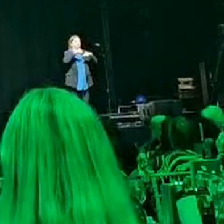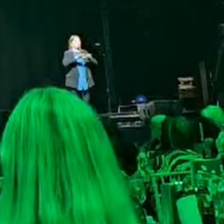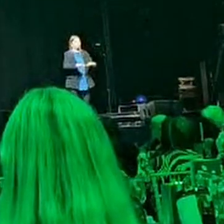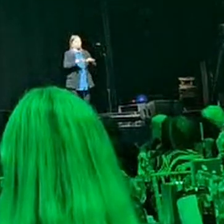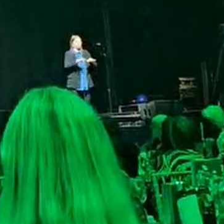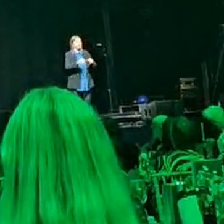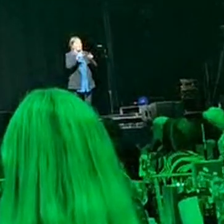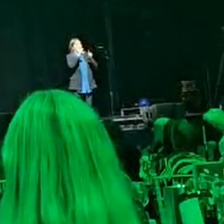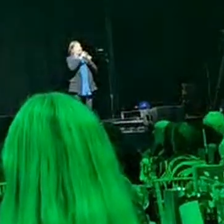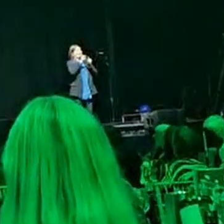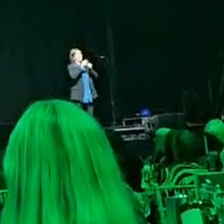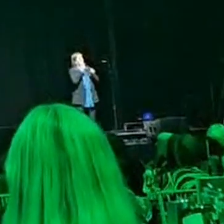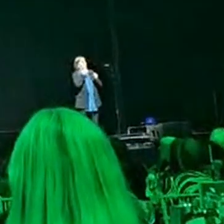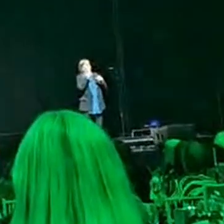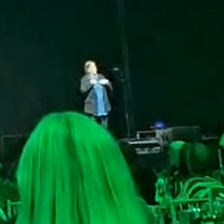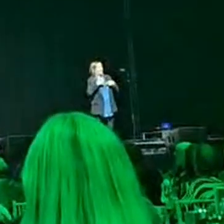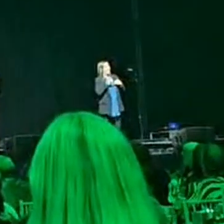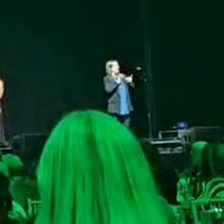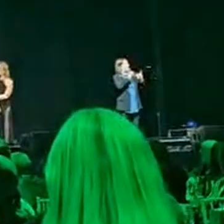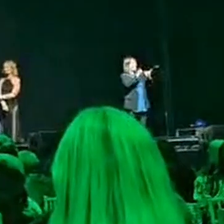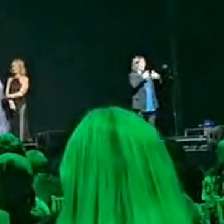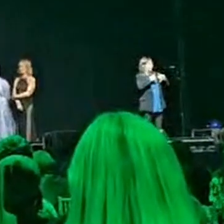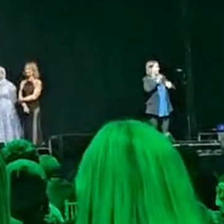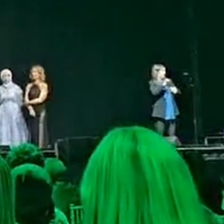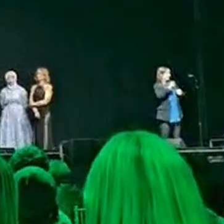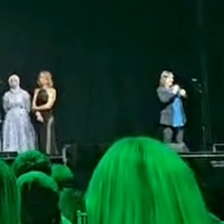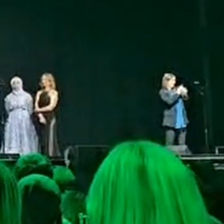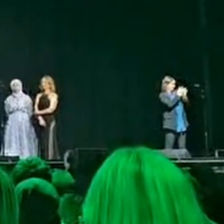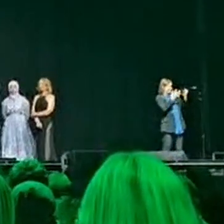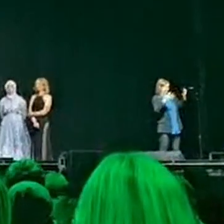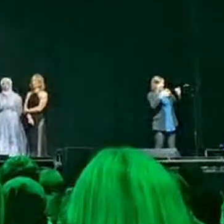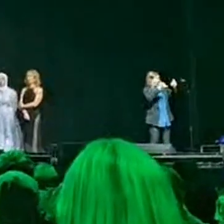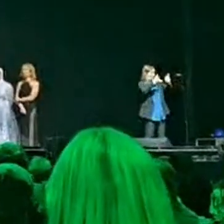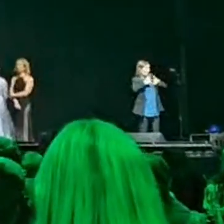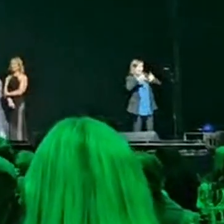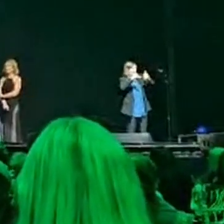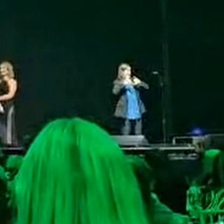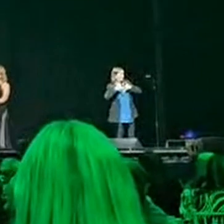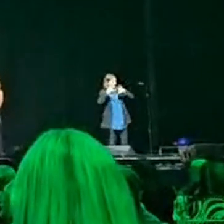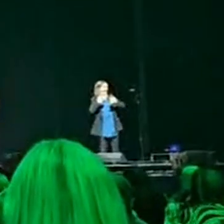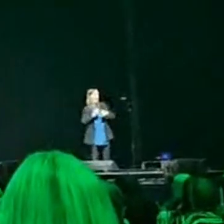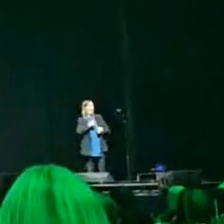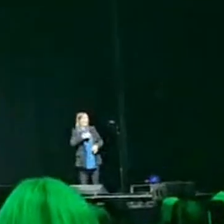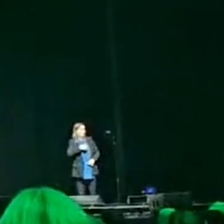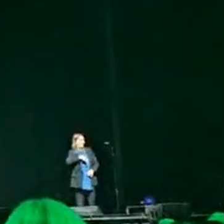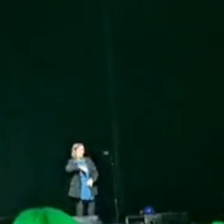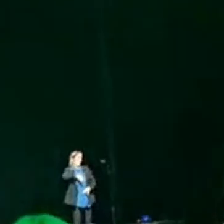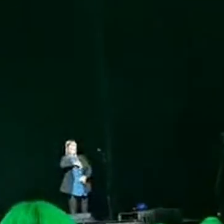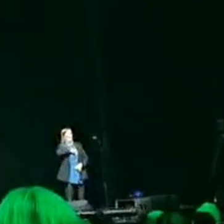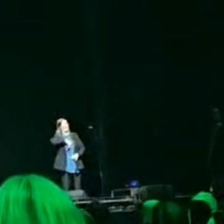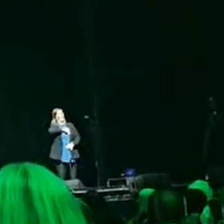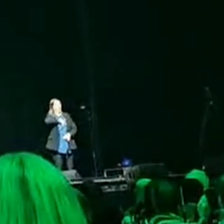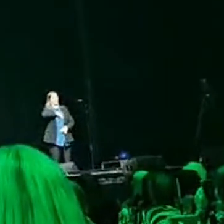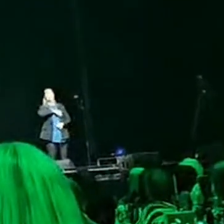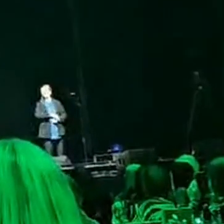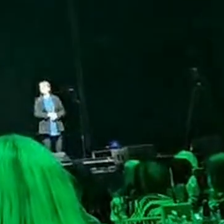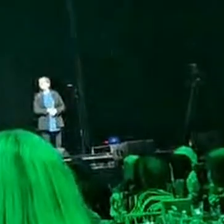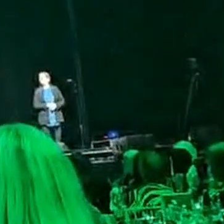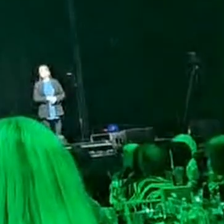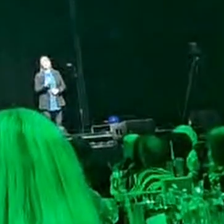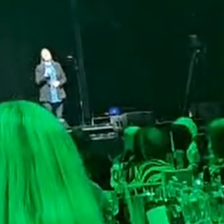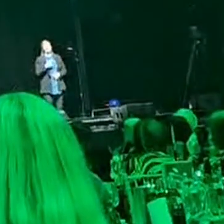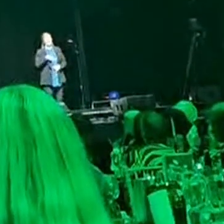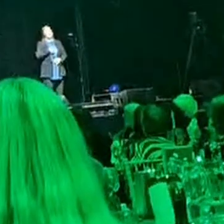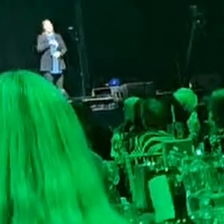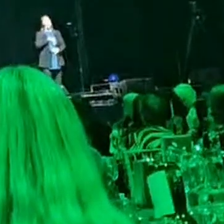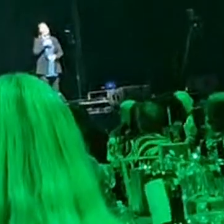David told you that I've got an award. I've got a number of awards, but I have got the big award. I've got the gong, not the small award, by the way. I've got